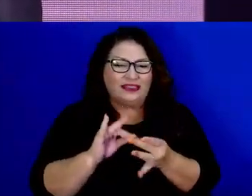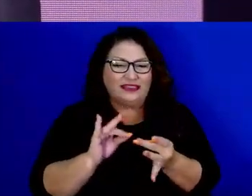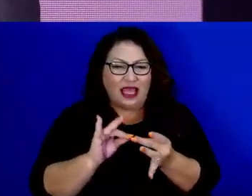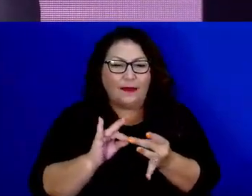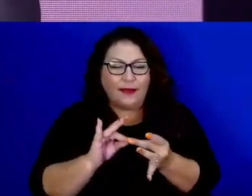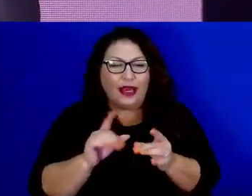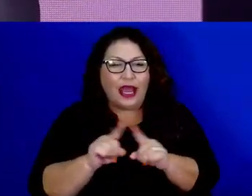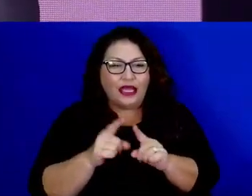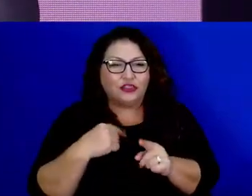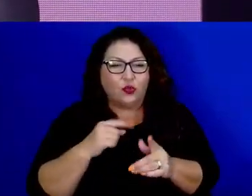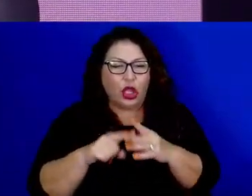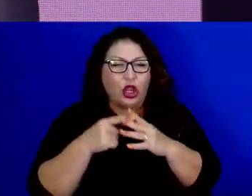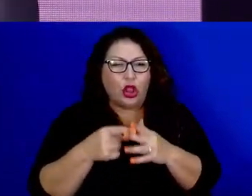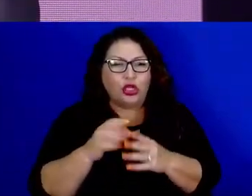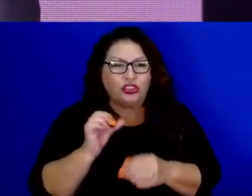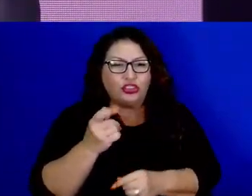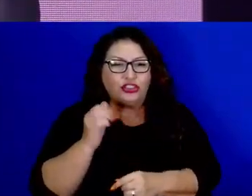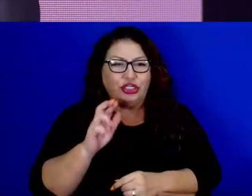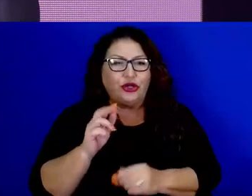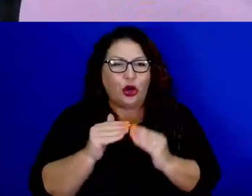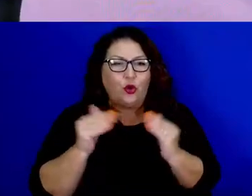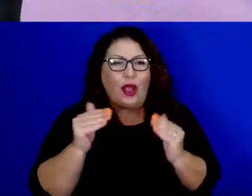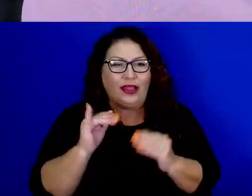Gender Equality Index for 2021.